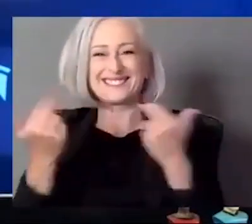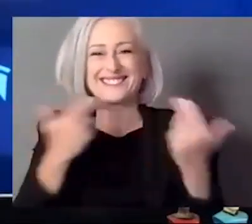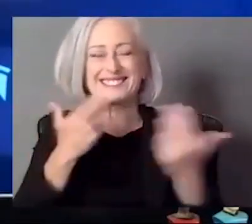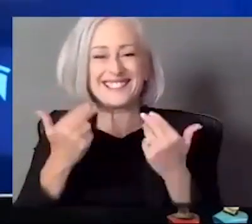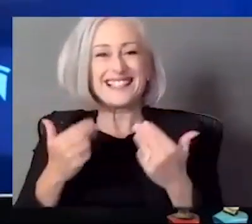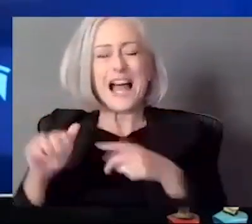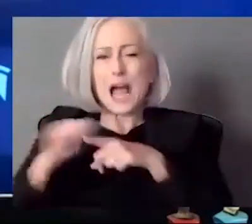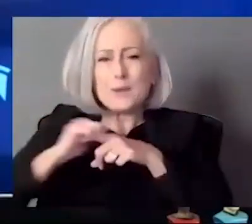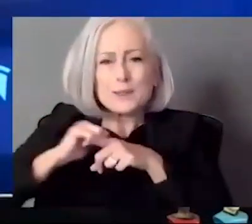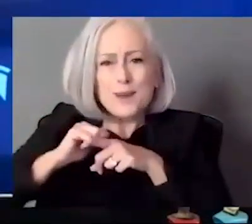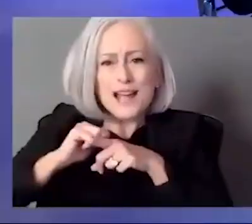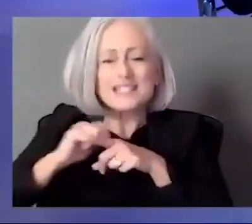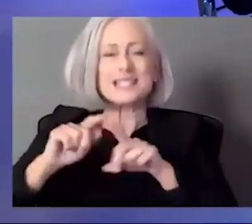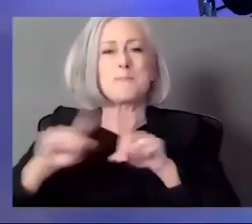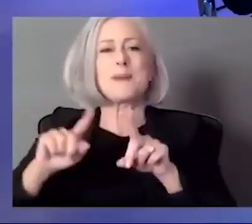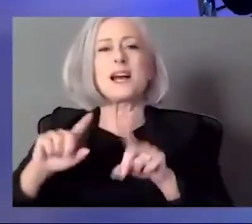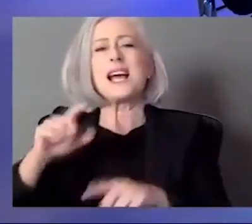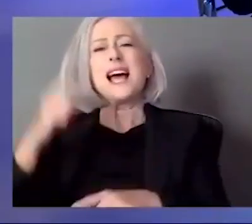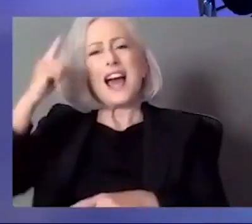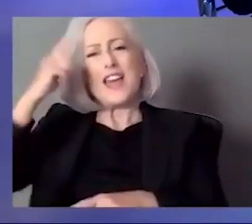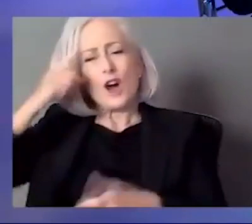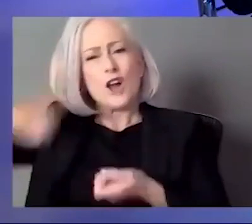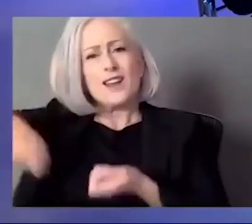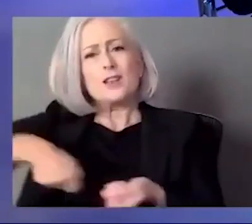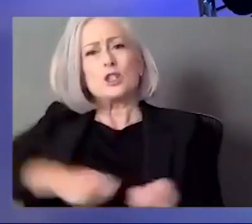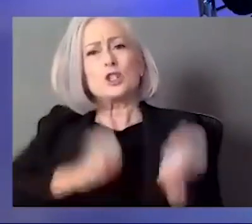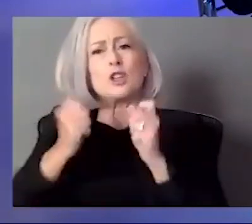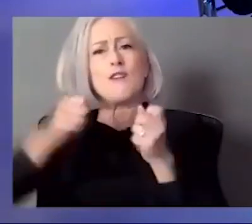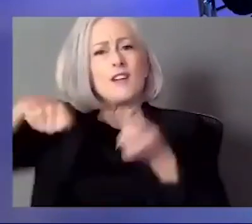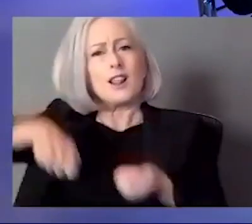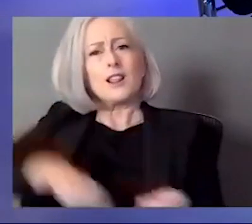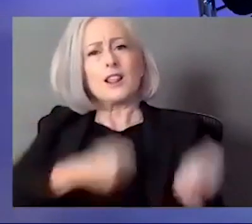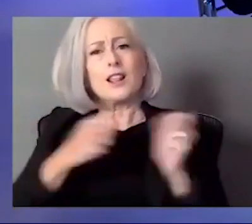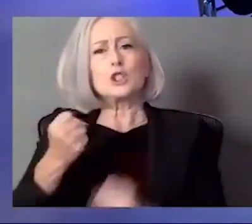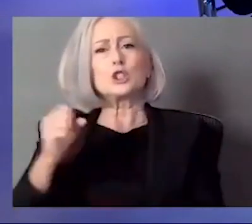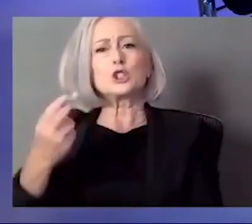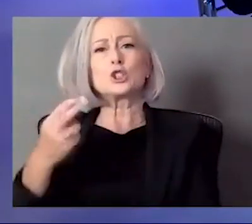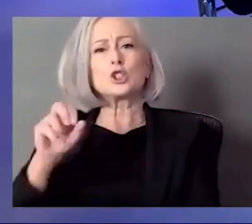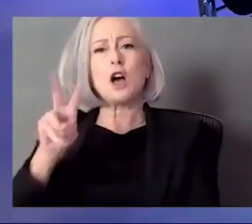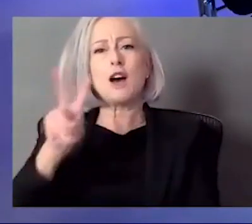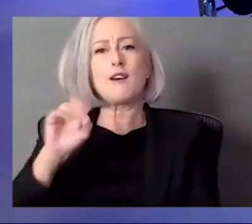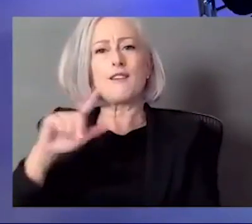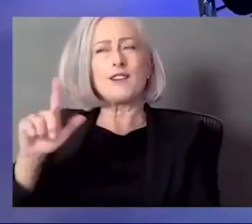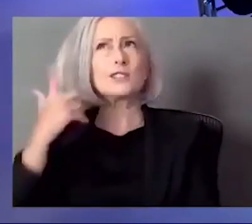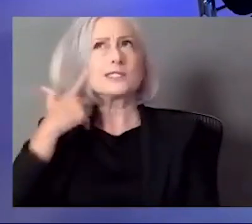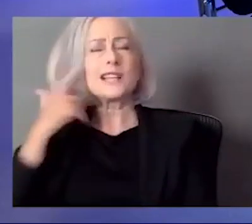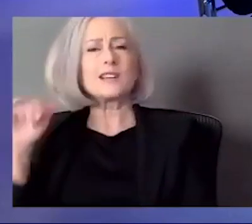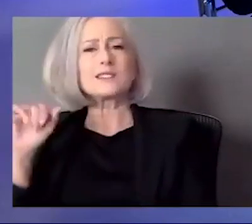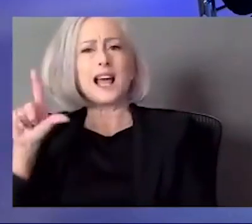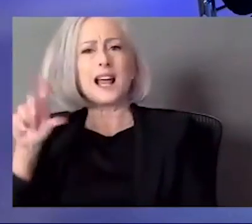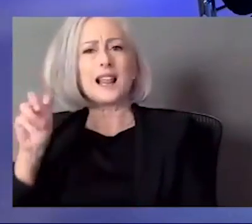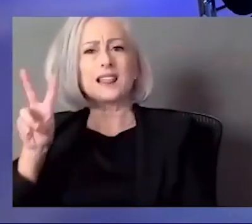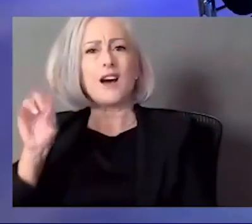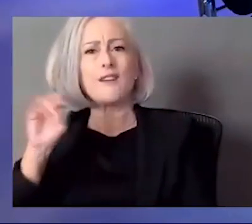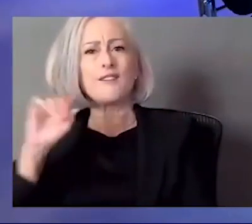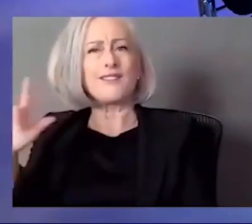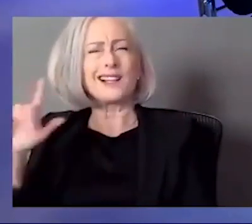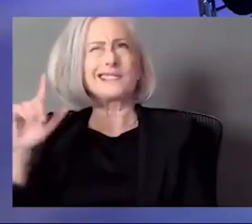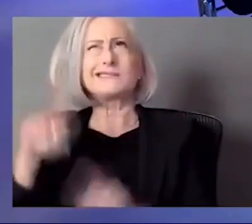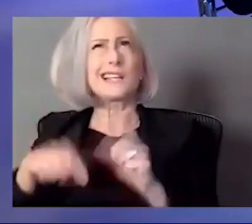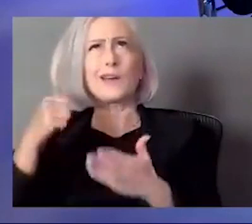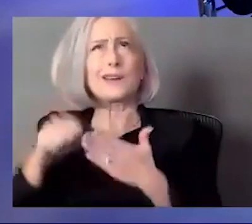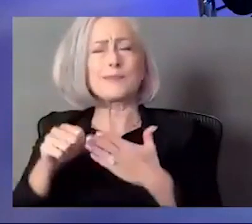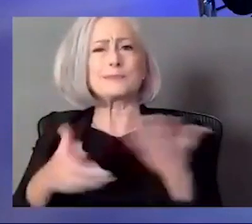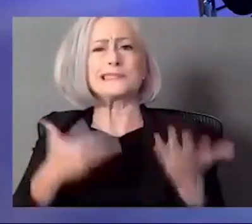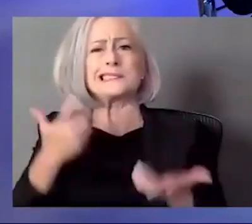think of shovel. I got up to this just Shovel now, level, okay. And I got up to there and said, okay, is it shovel or shovel? I couldn't remember. Anyway, Jessica